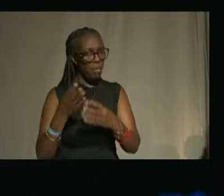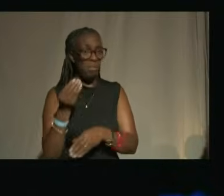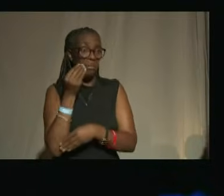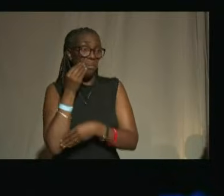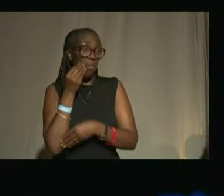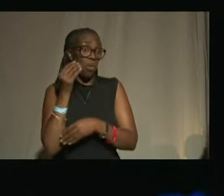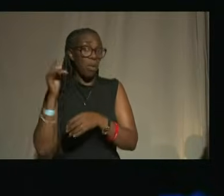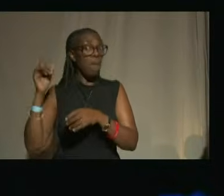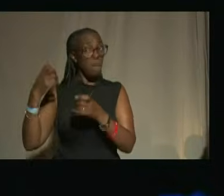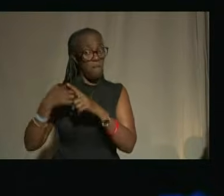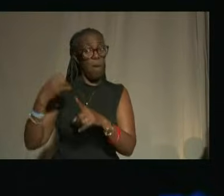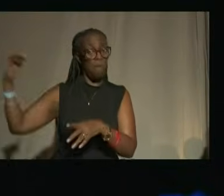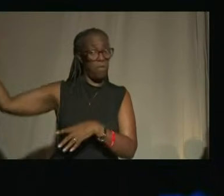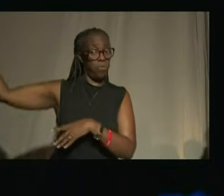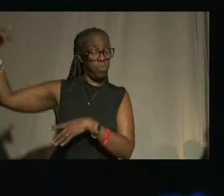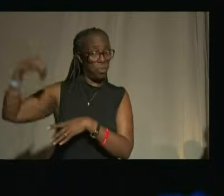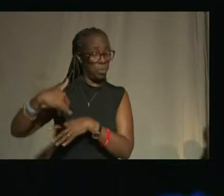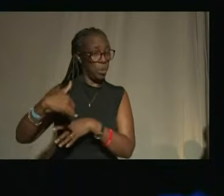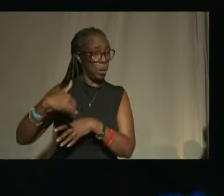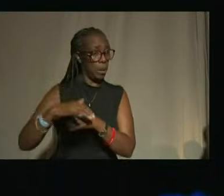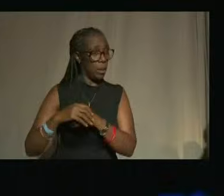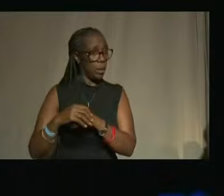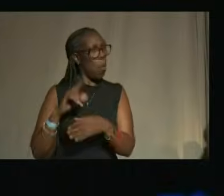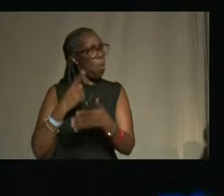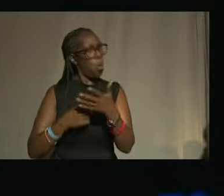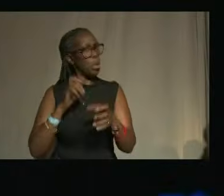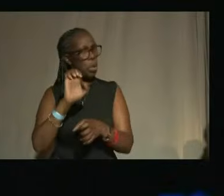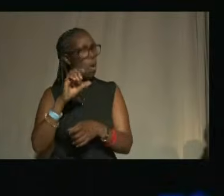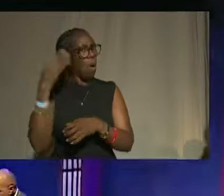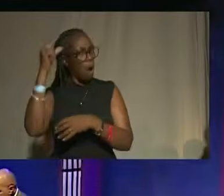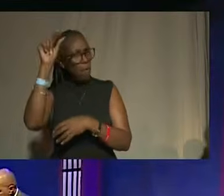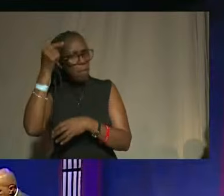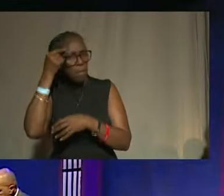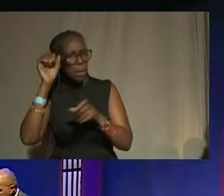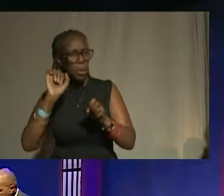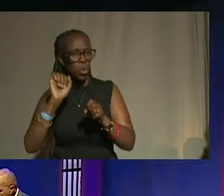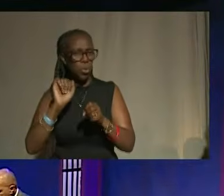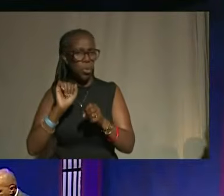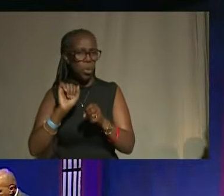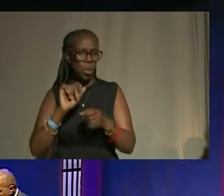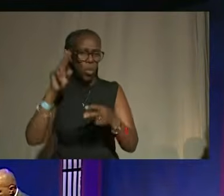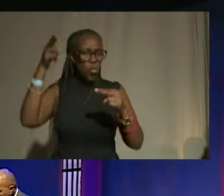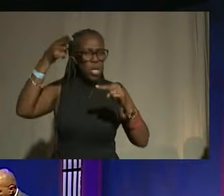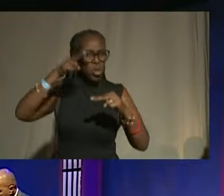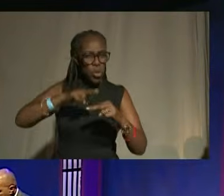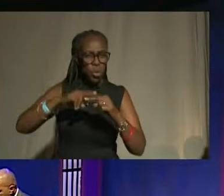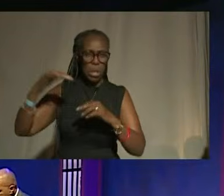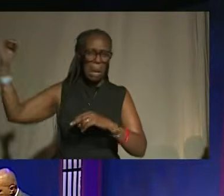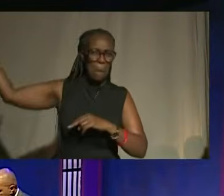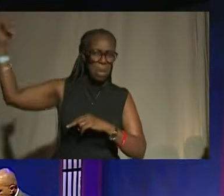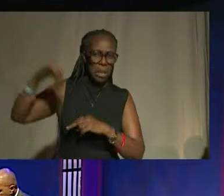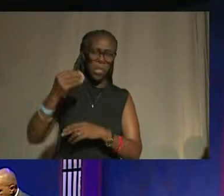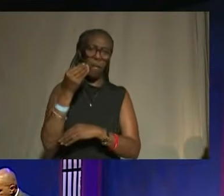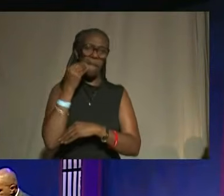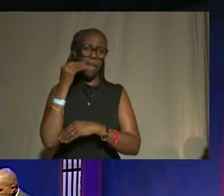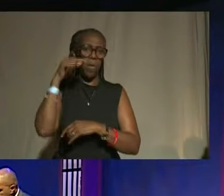merchandise imports, what will your government be doing to reduce the food importation in a meaningful way?